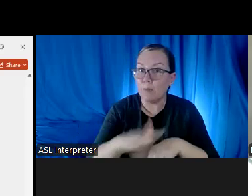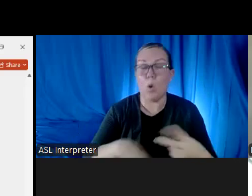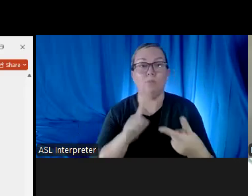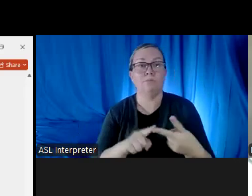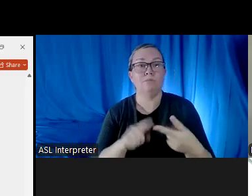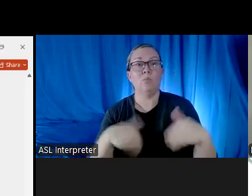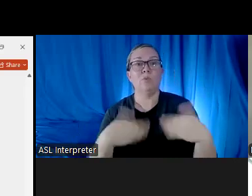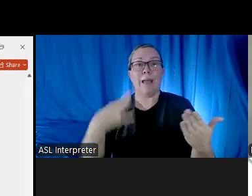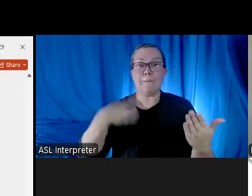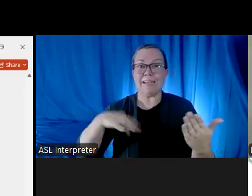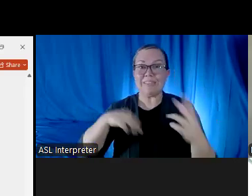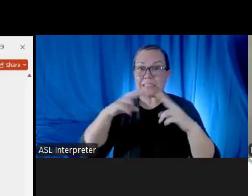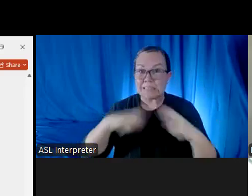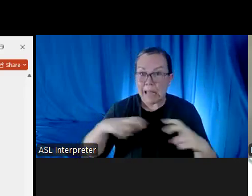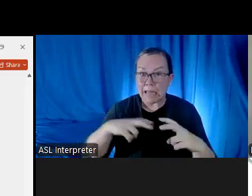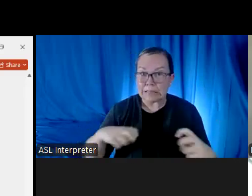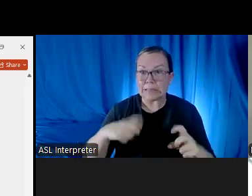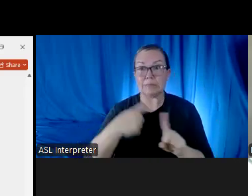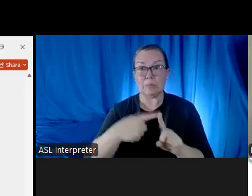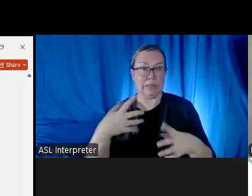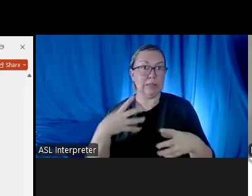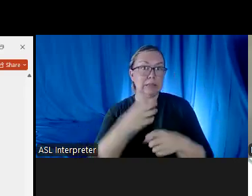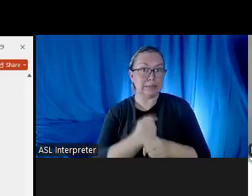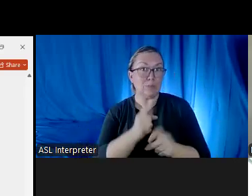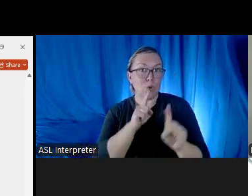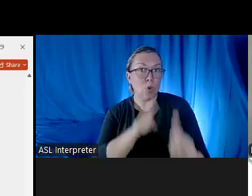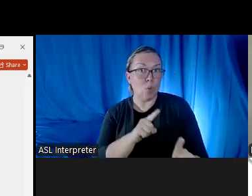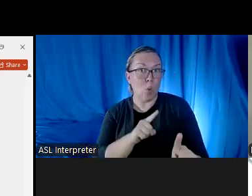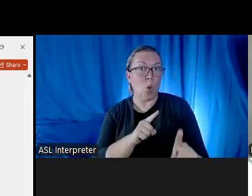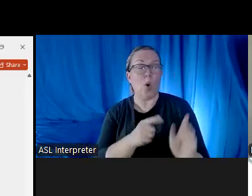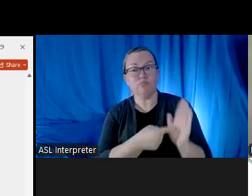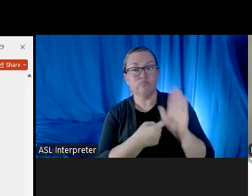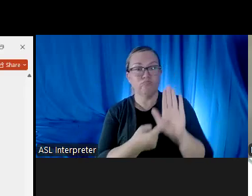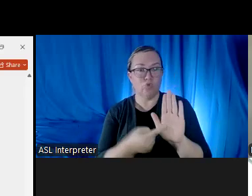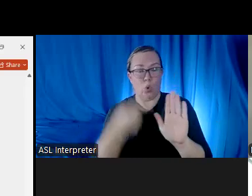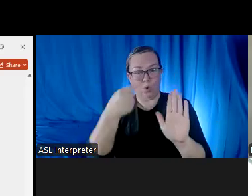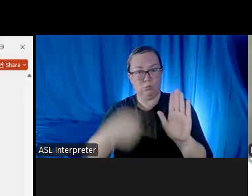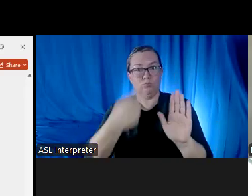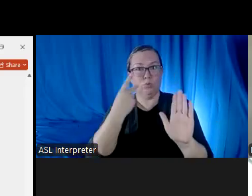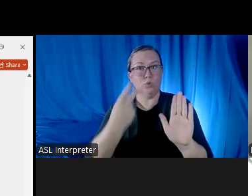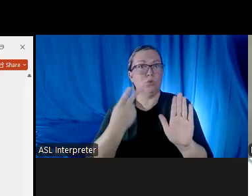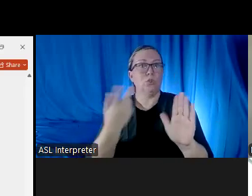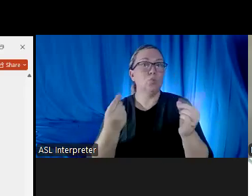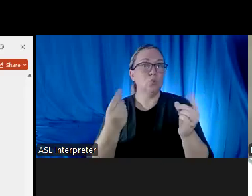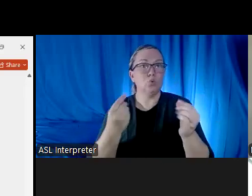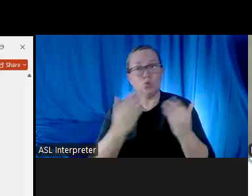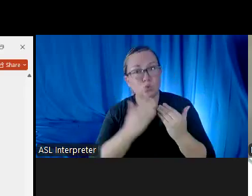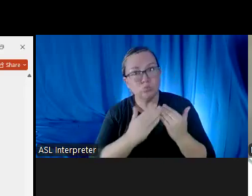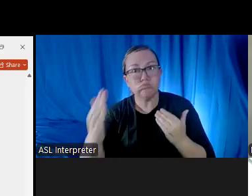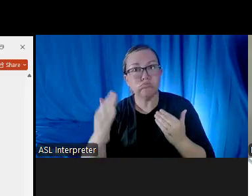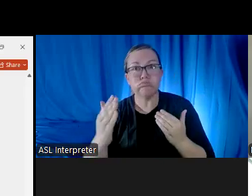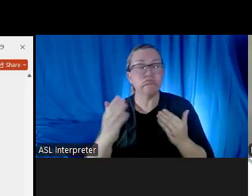provide benefits analysis, including a benefit summary and analysis report that basically gives them a roadmap of where they're